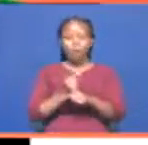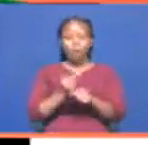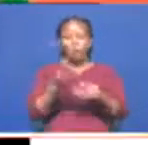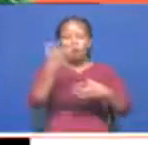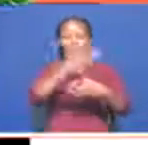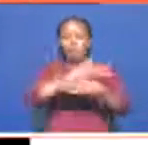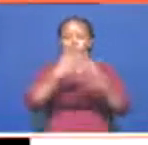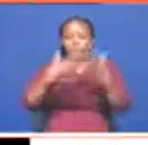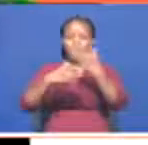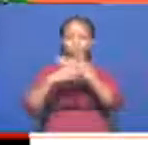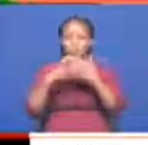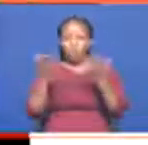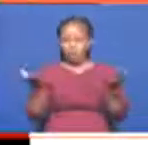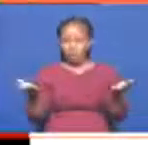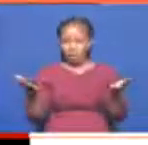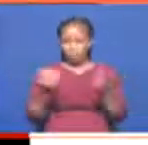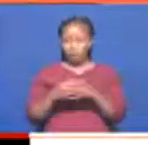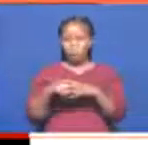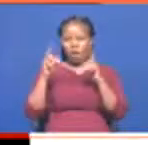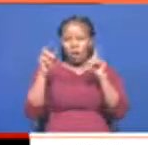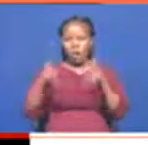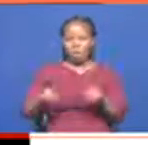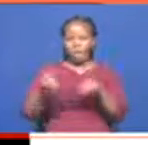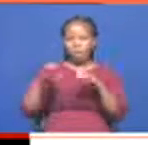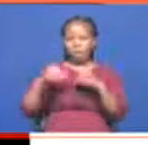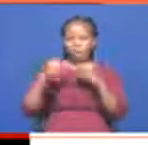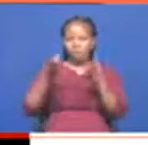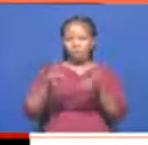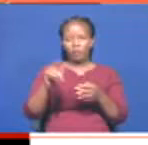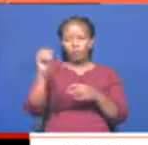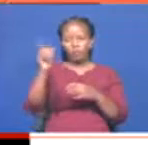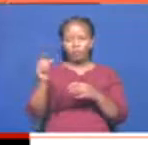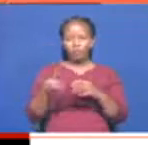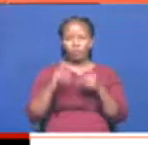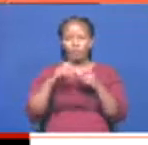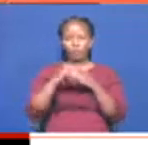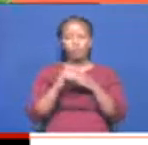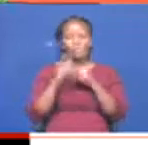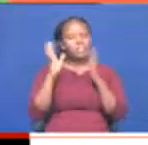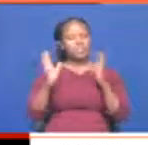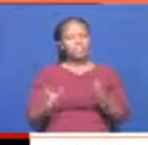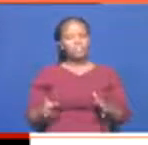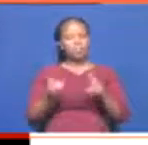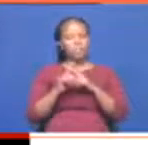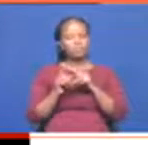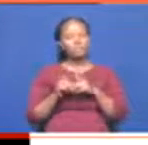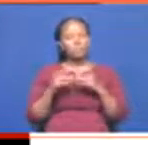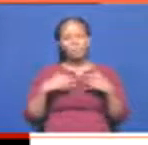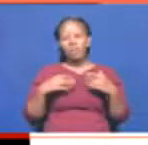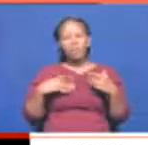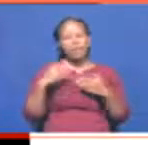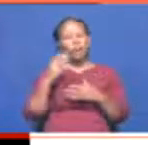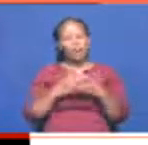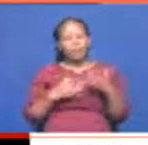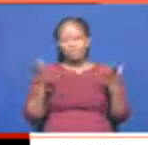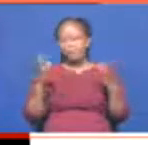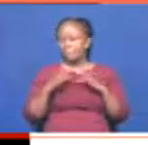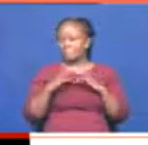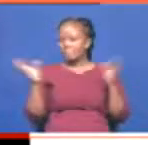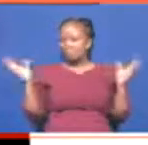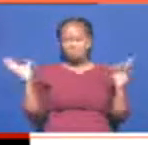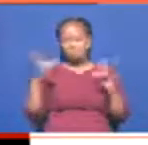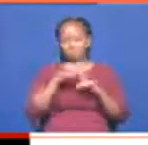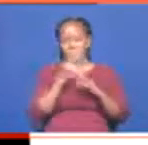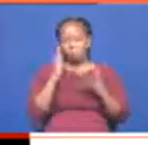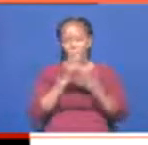nature needs to be given to the locals. And we have seen some joint ventures coming up between the